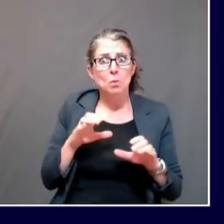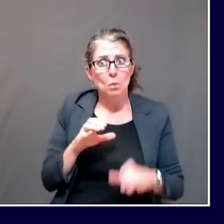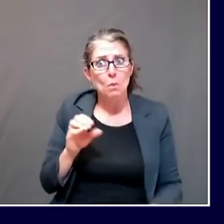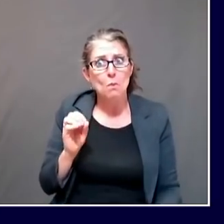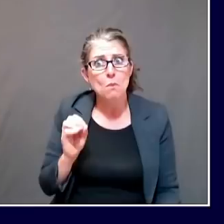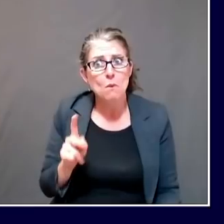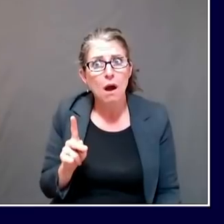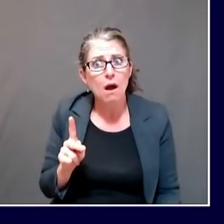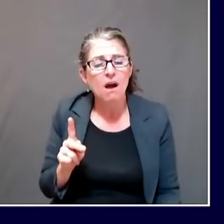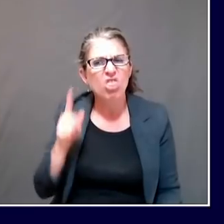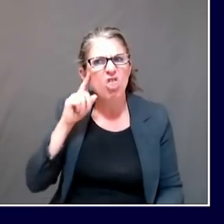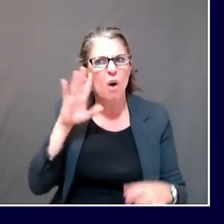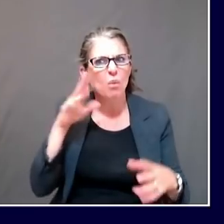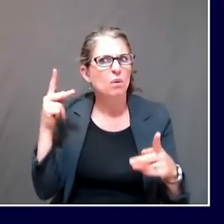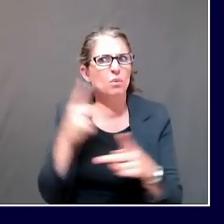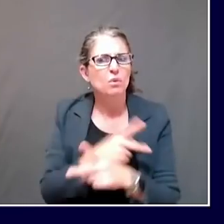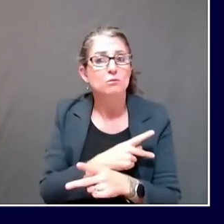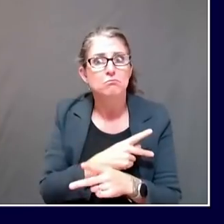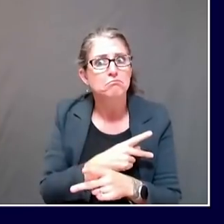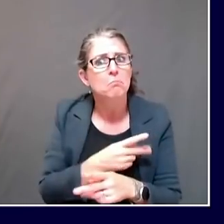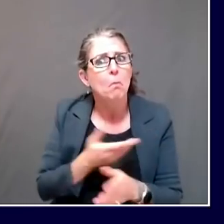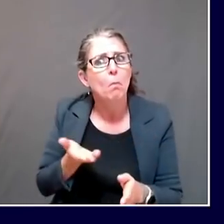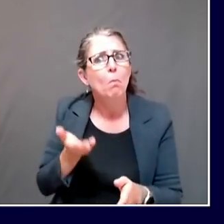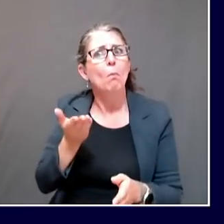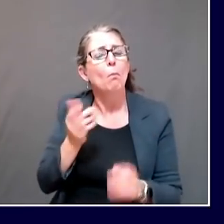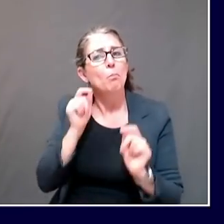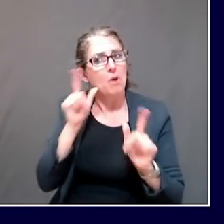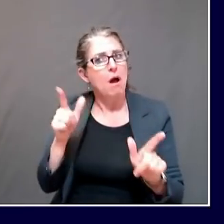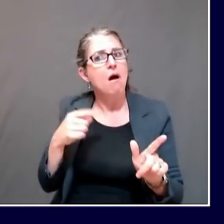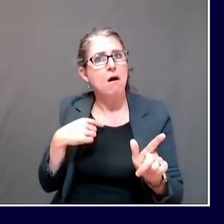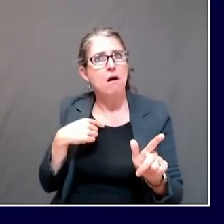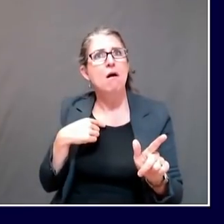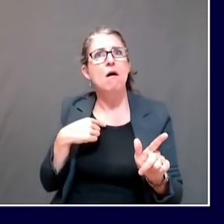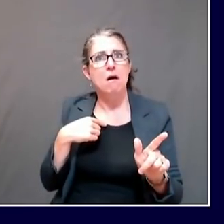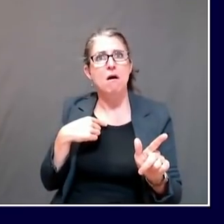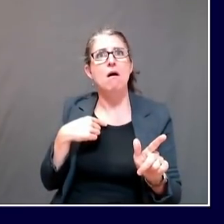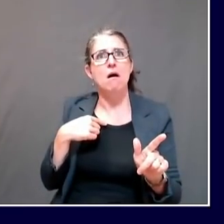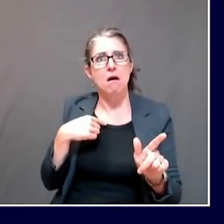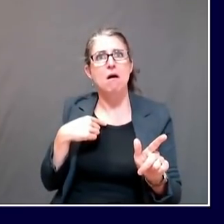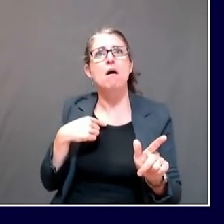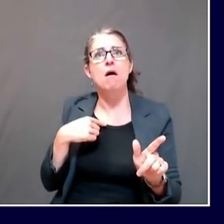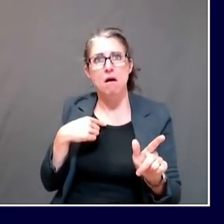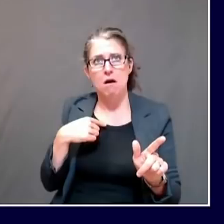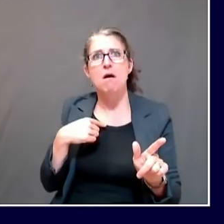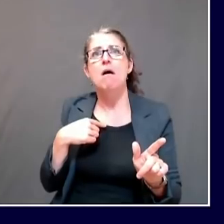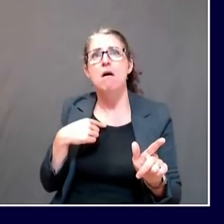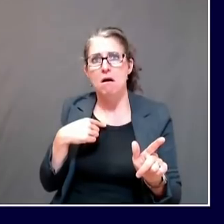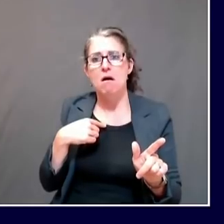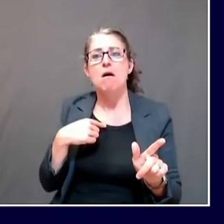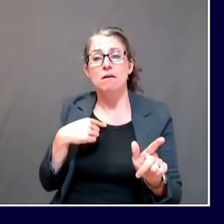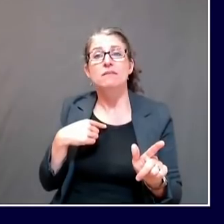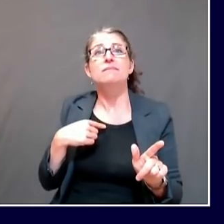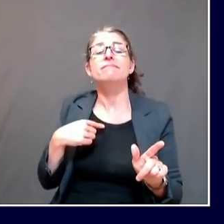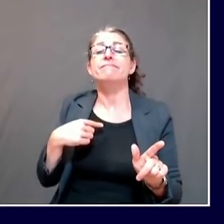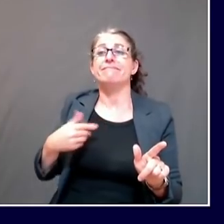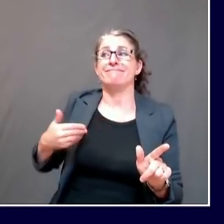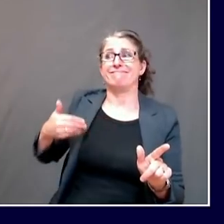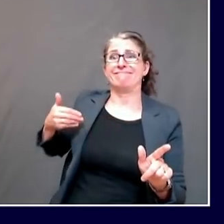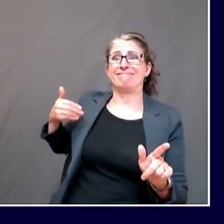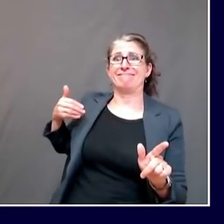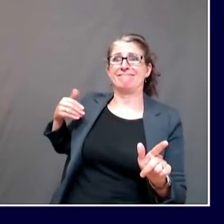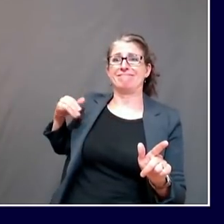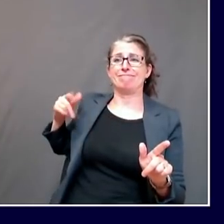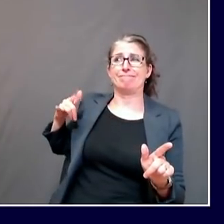downturn, drastic downturn as we anticipated, not as drastic a downturn. So the next steps will